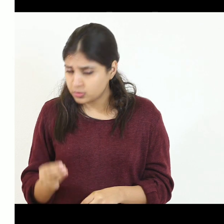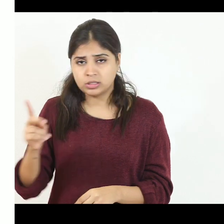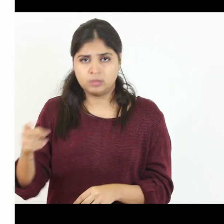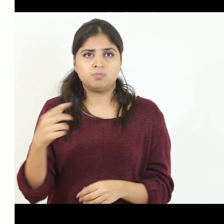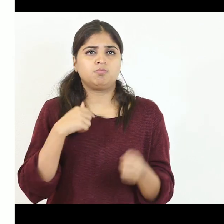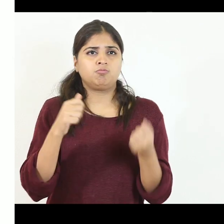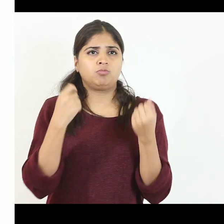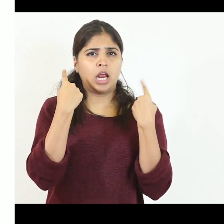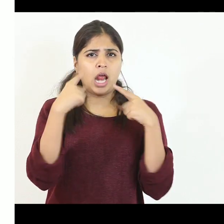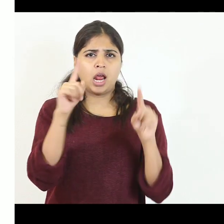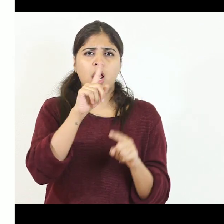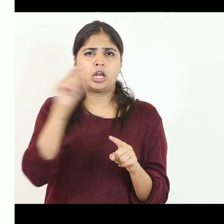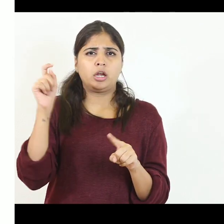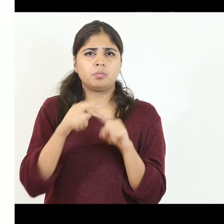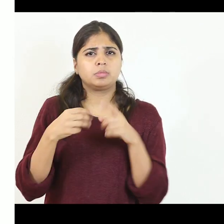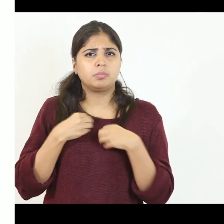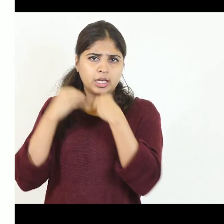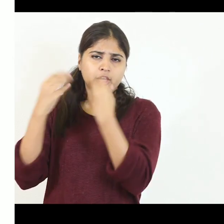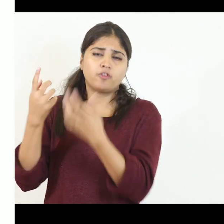policies.